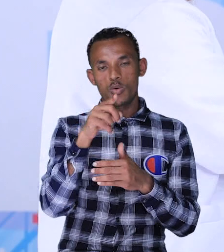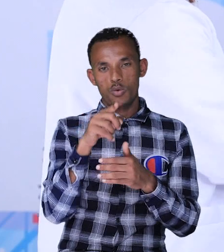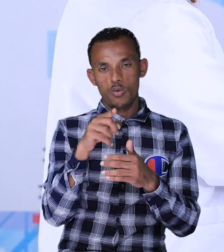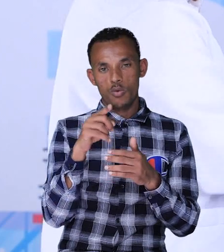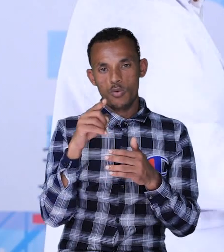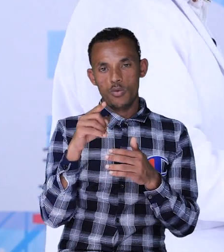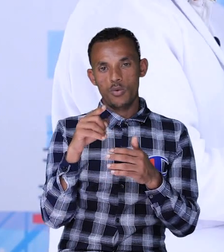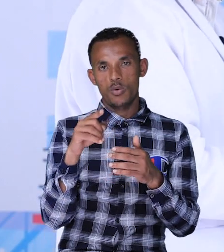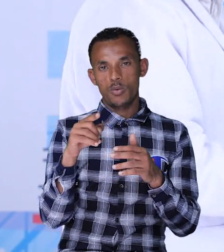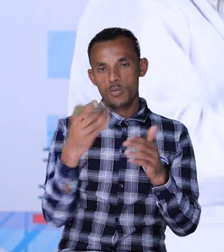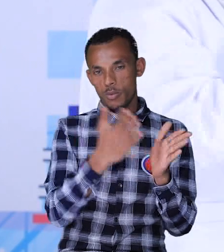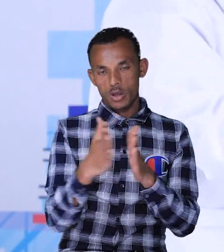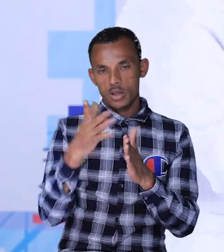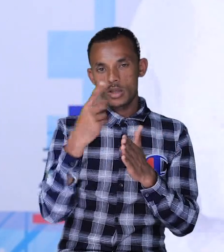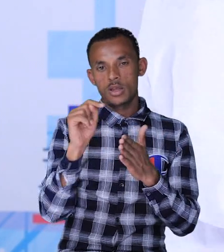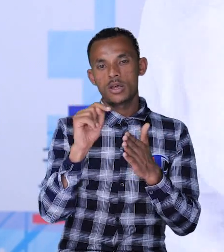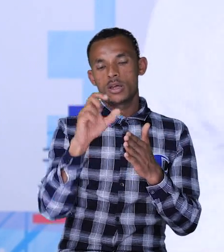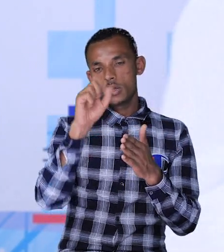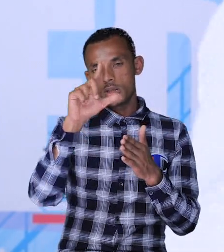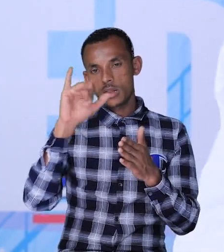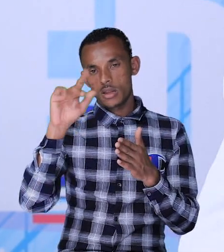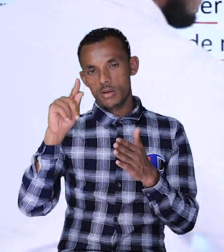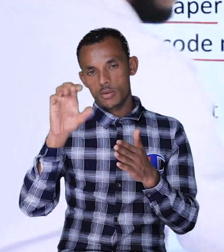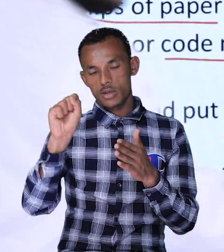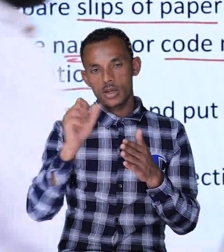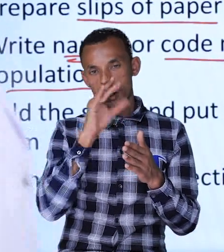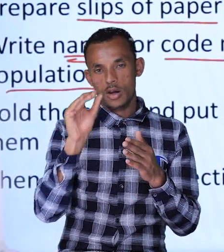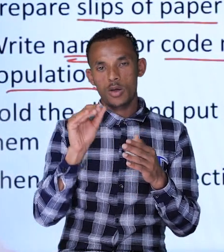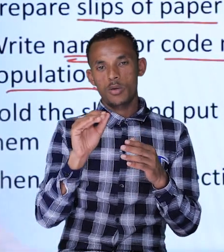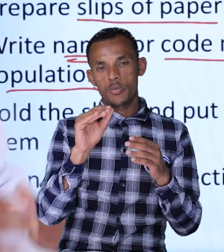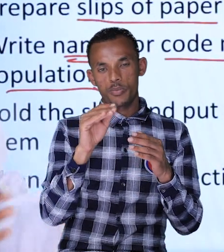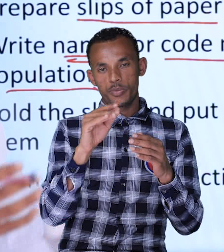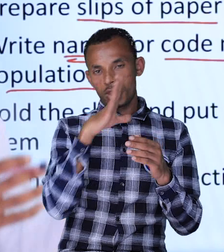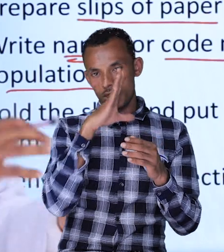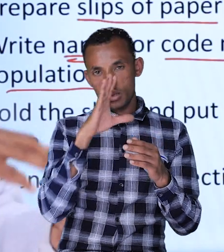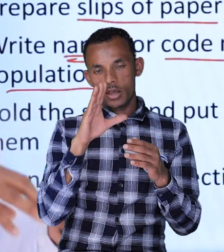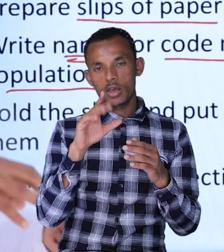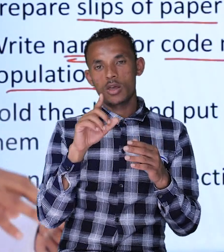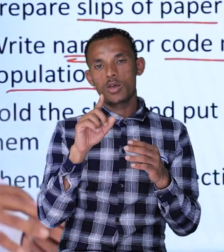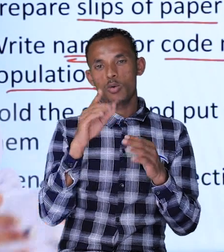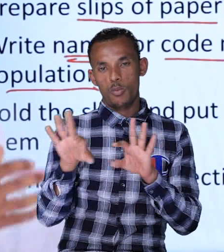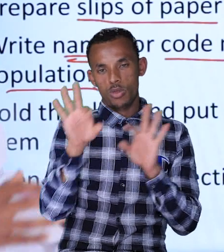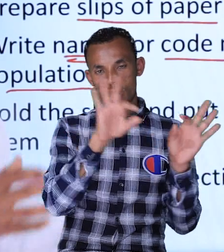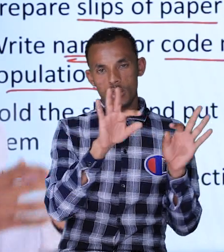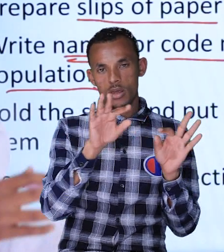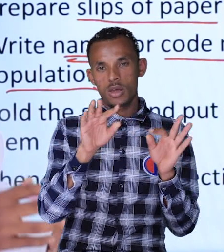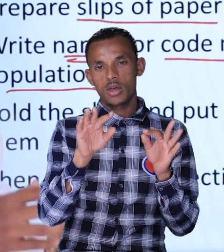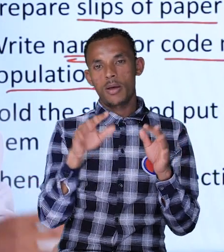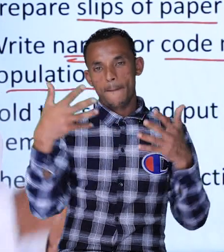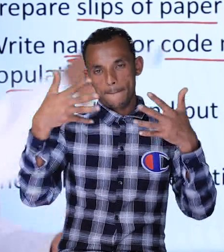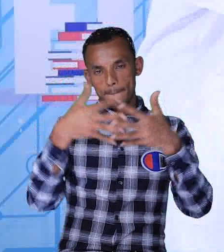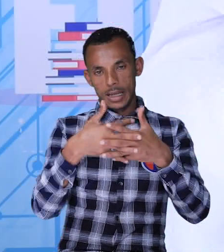then you fold the slips and put them in a container and just after putting in the container, you mix